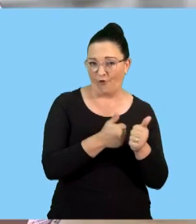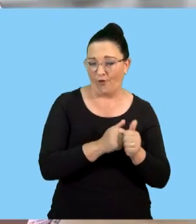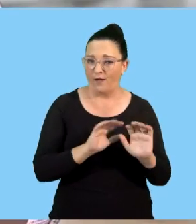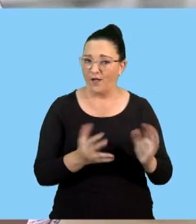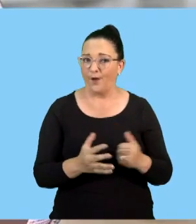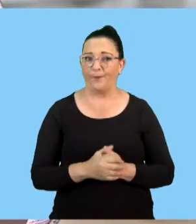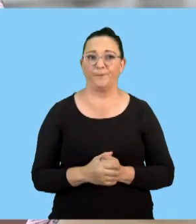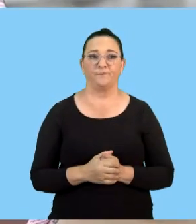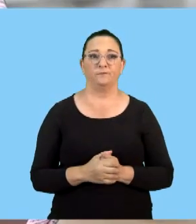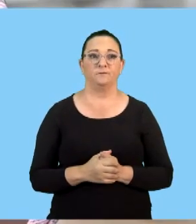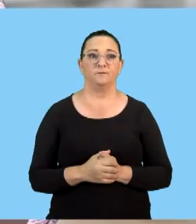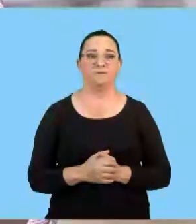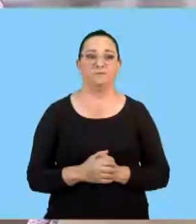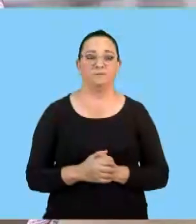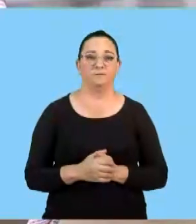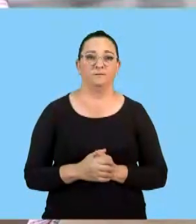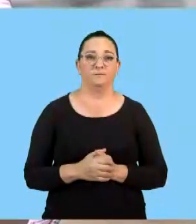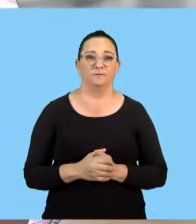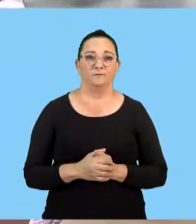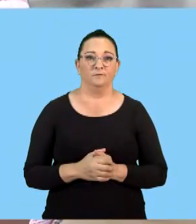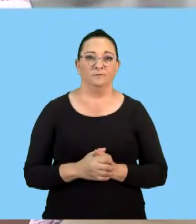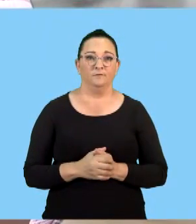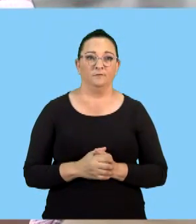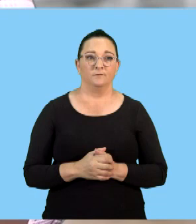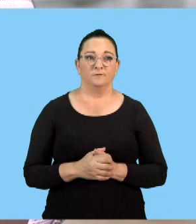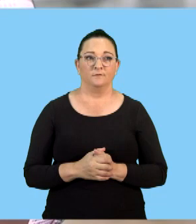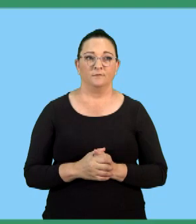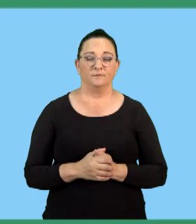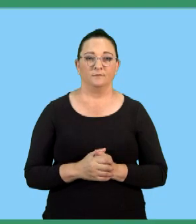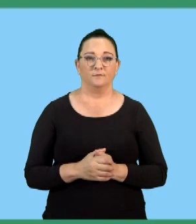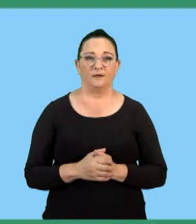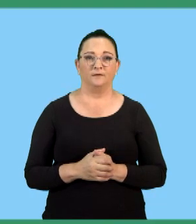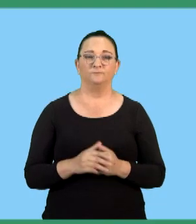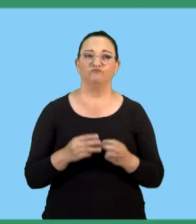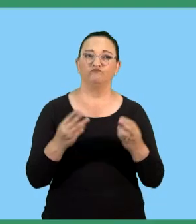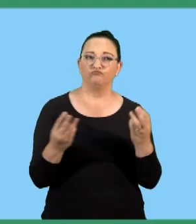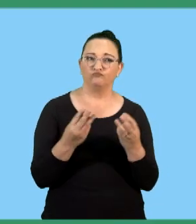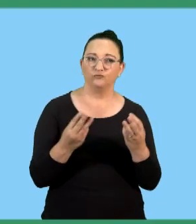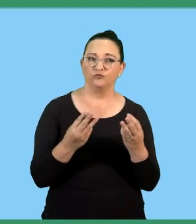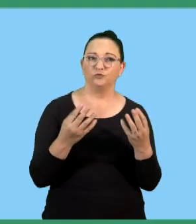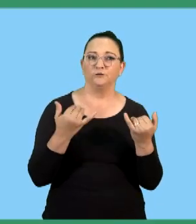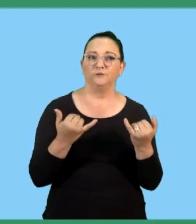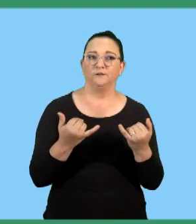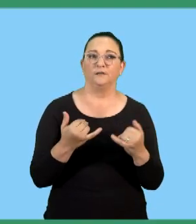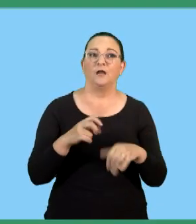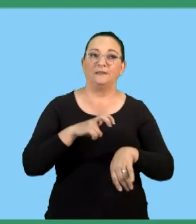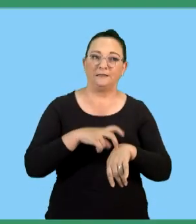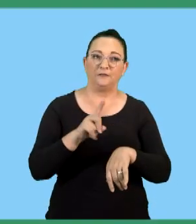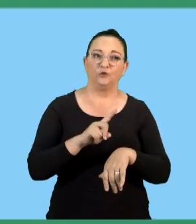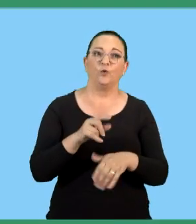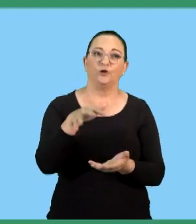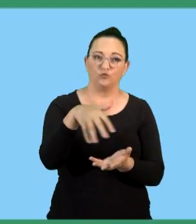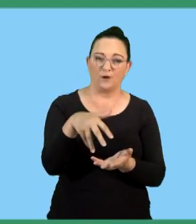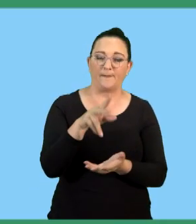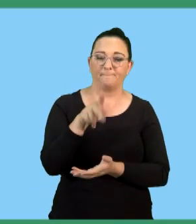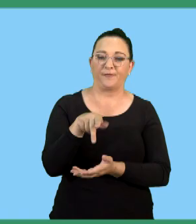a business in order for us to comply? So employers who collect payee, which is pay as you